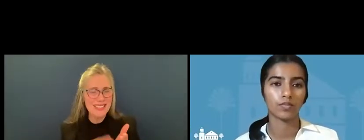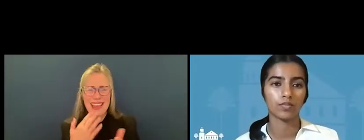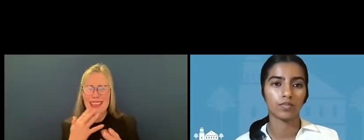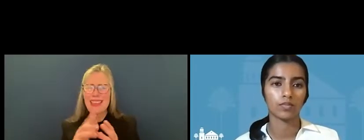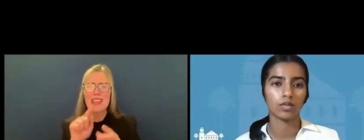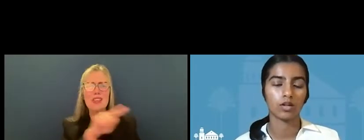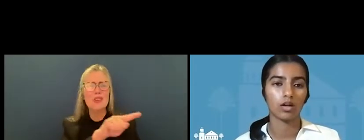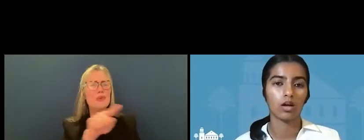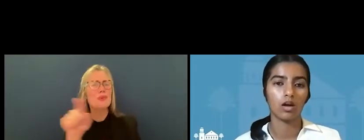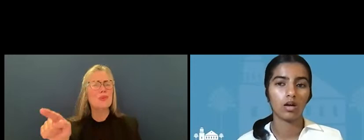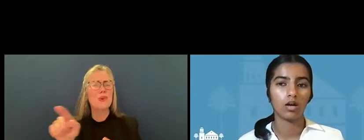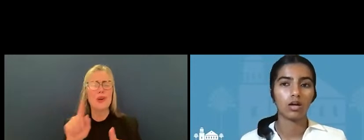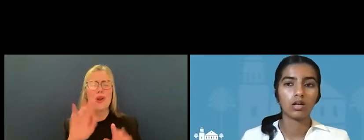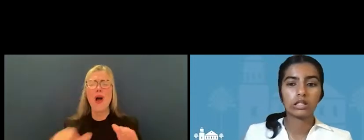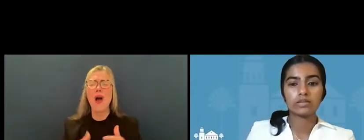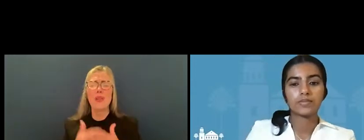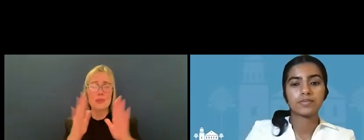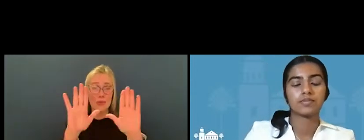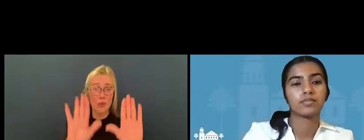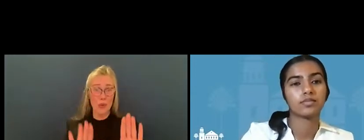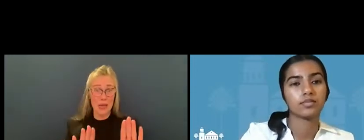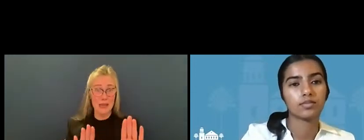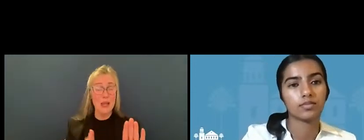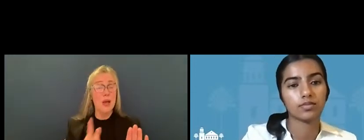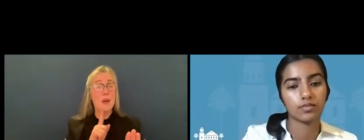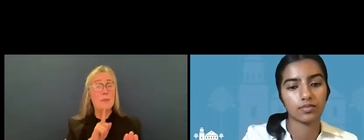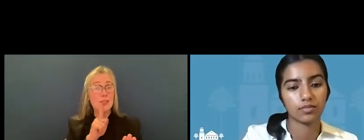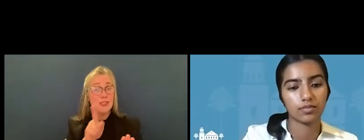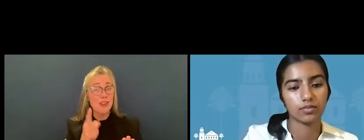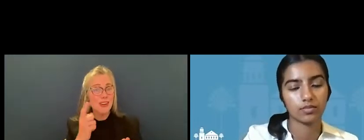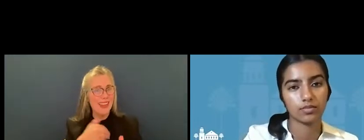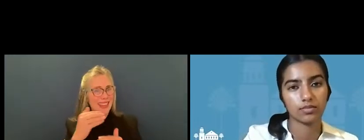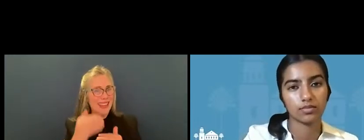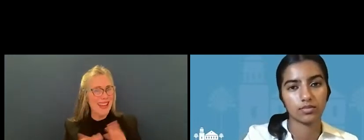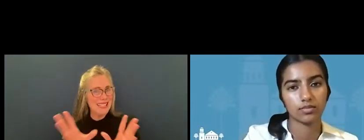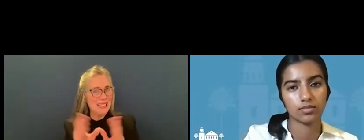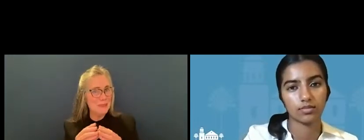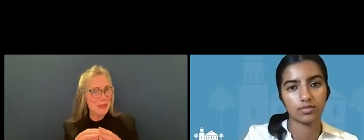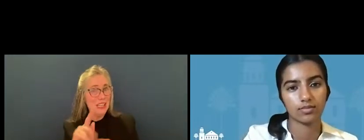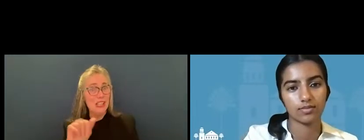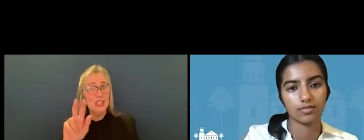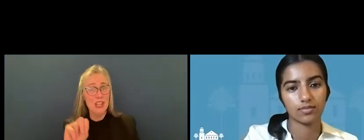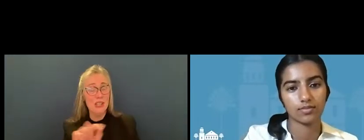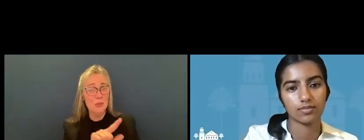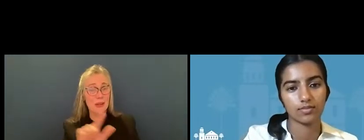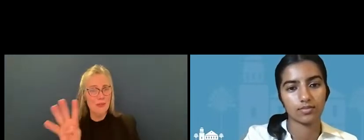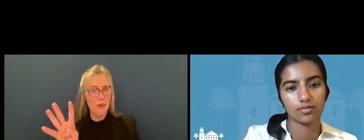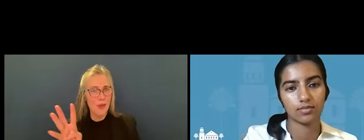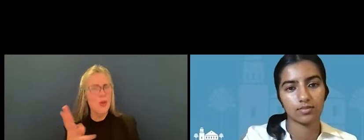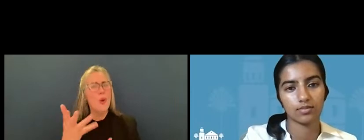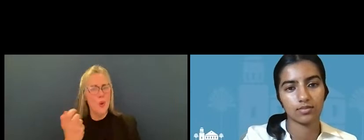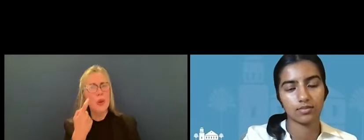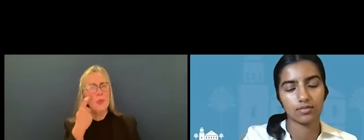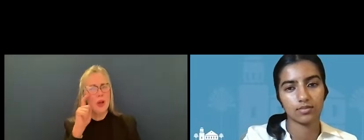meeting in January 24th. With that, I'd like to conclude my superintendent report. Thank you.